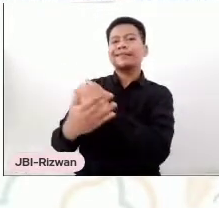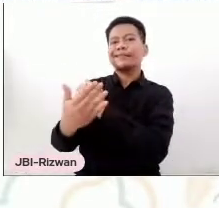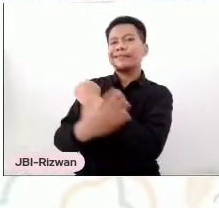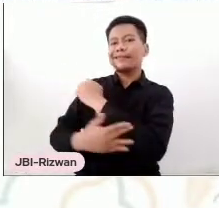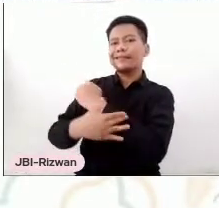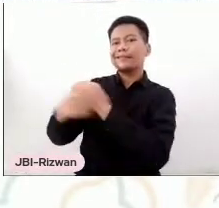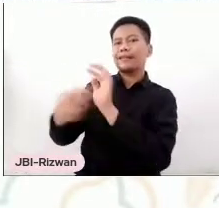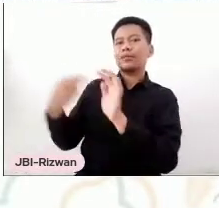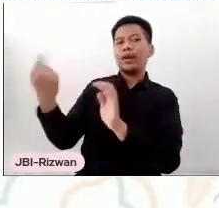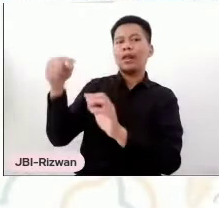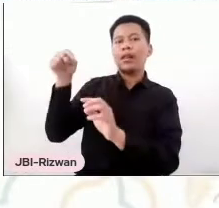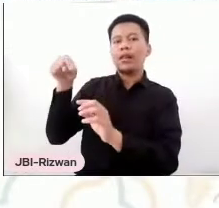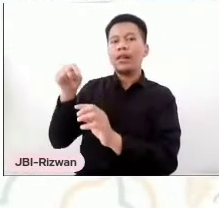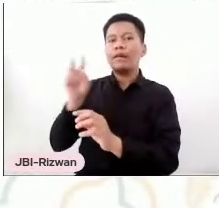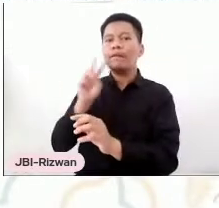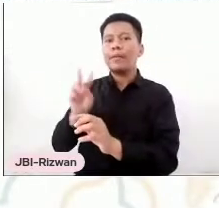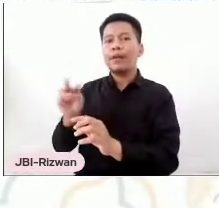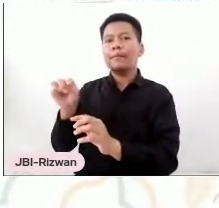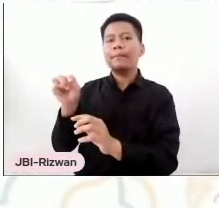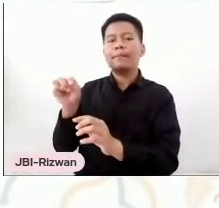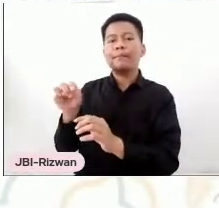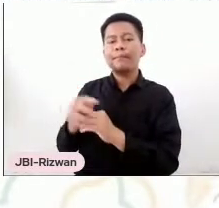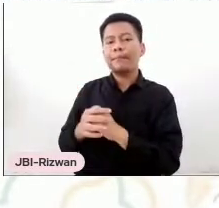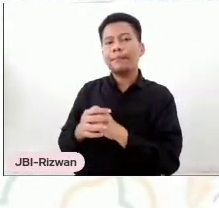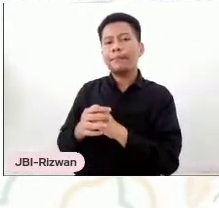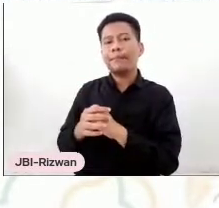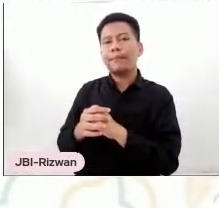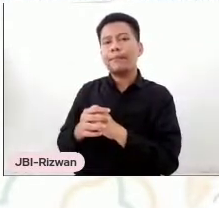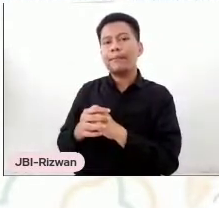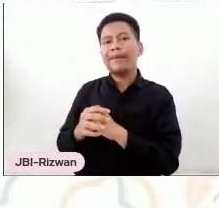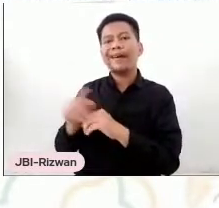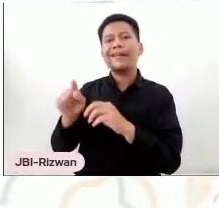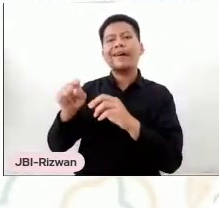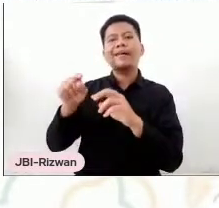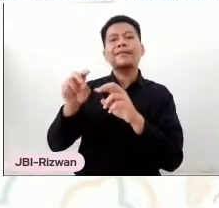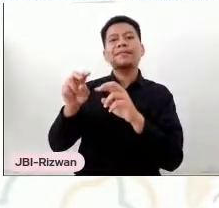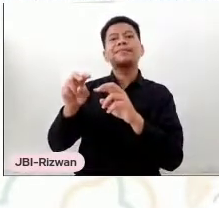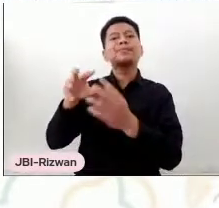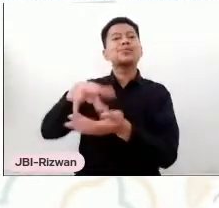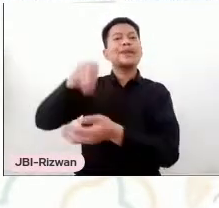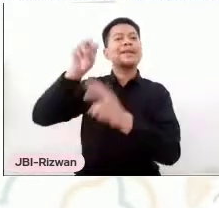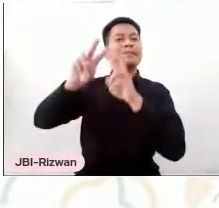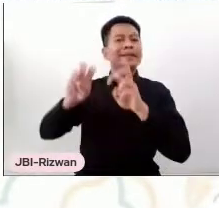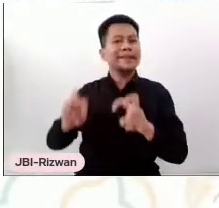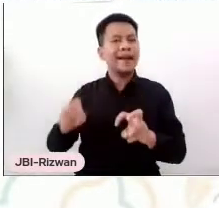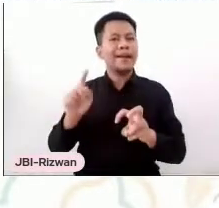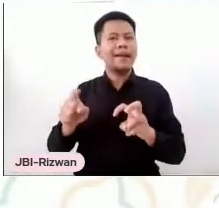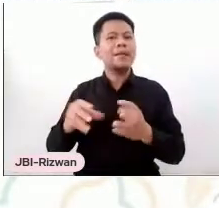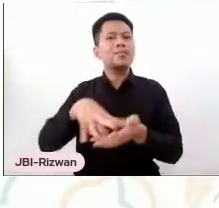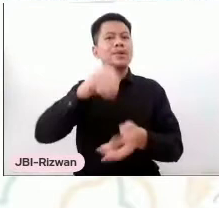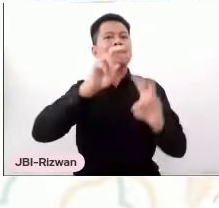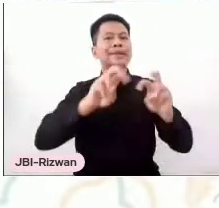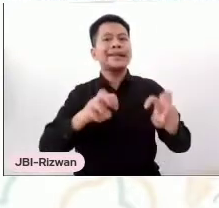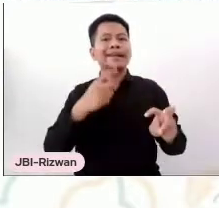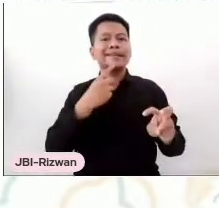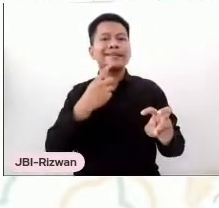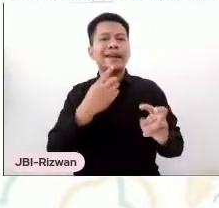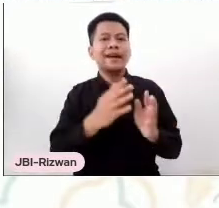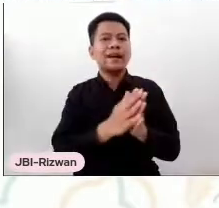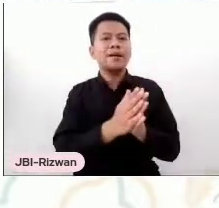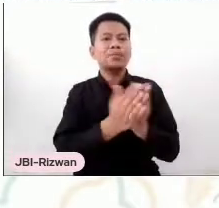part is a research center. So we did the research about book or